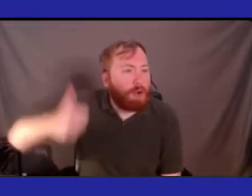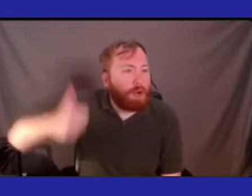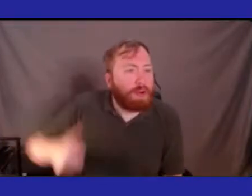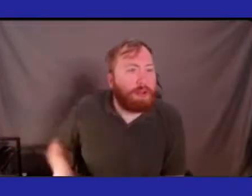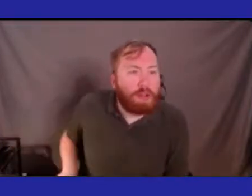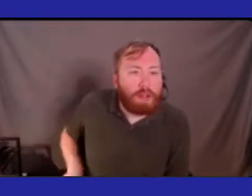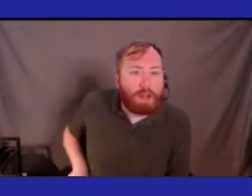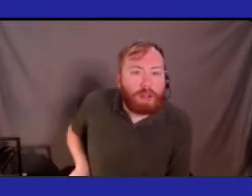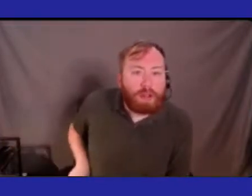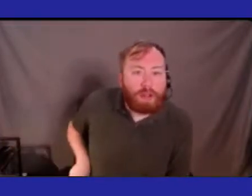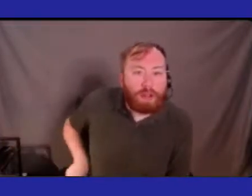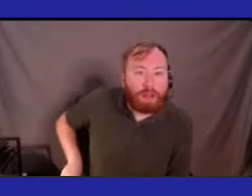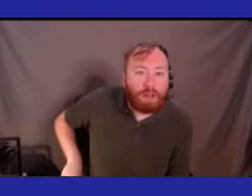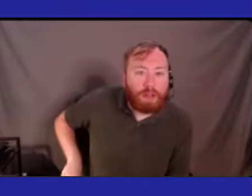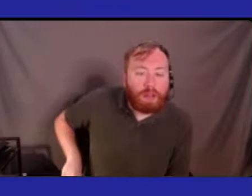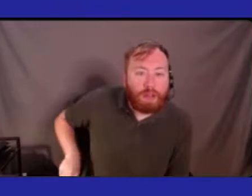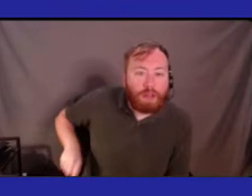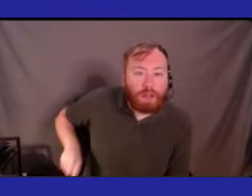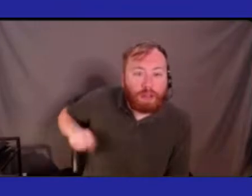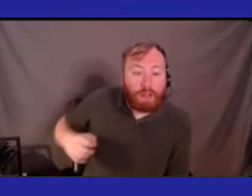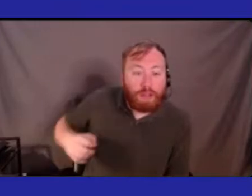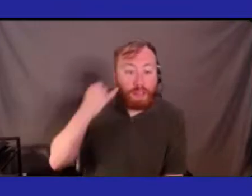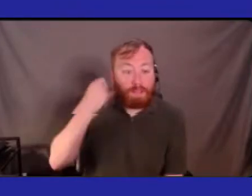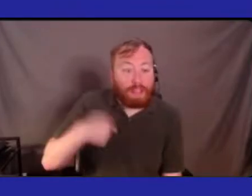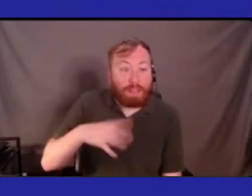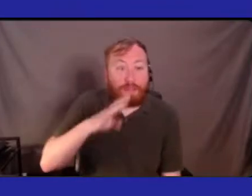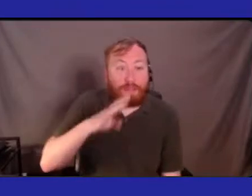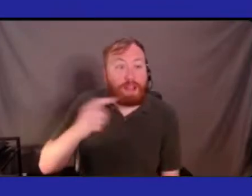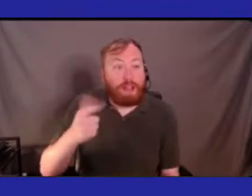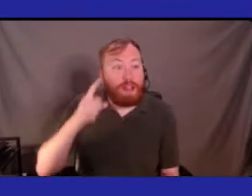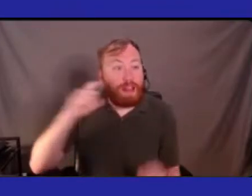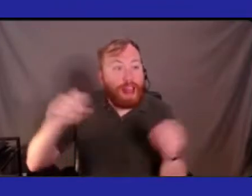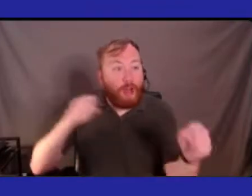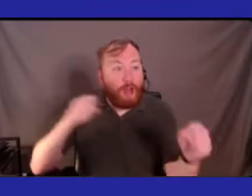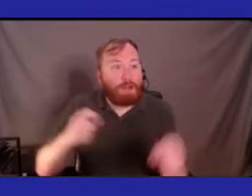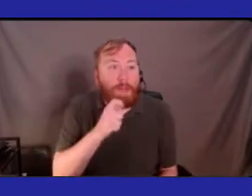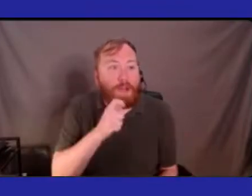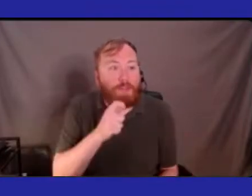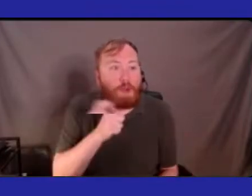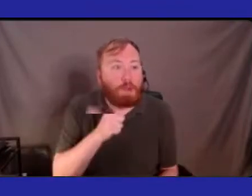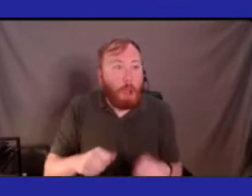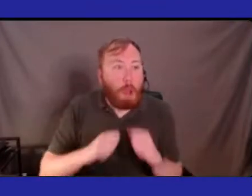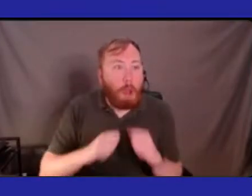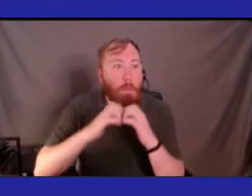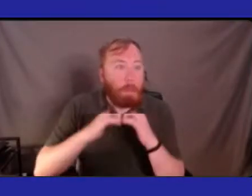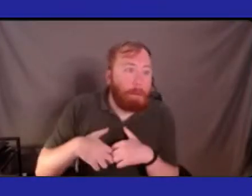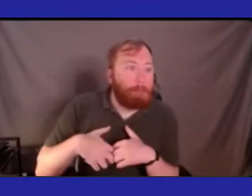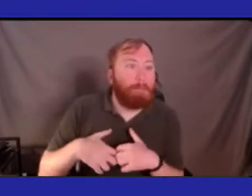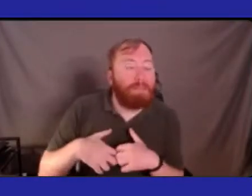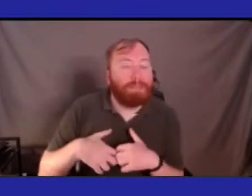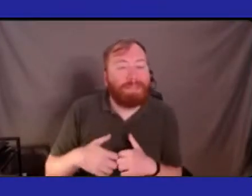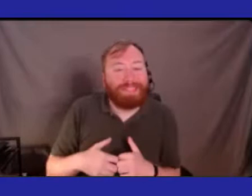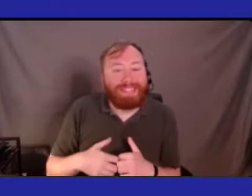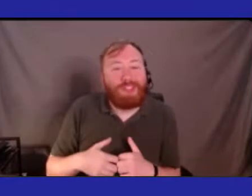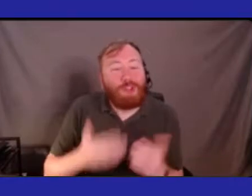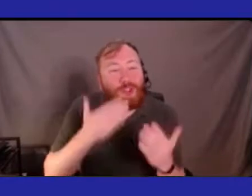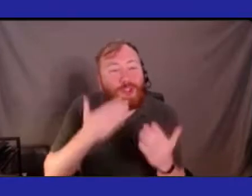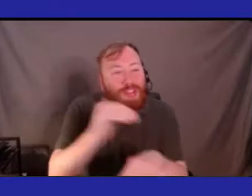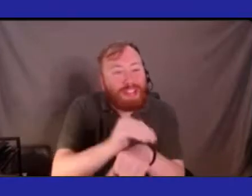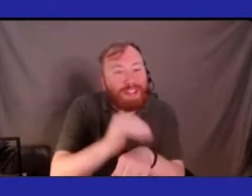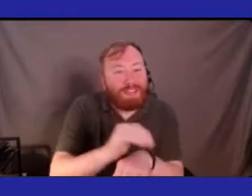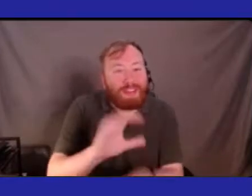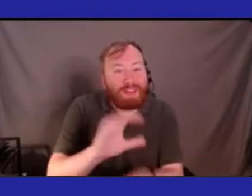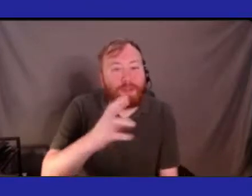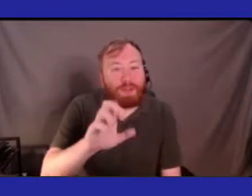I am speaking a little louder. If I speak any louder, I might blow out the mic systems. As I say again, good evening, everyone. I'm Christopher